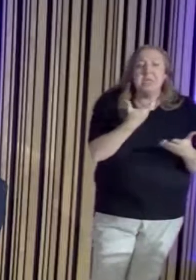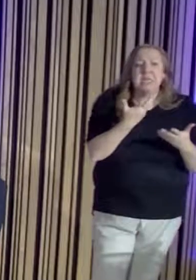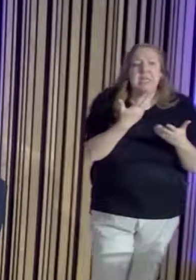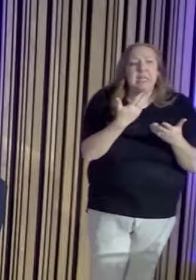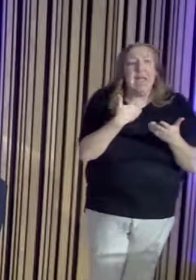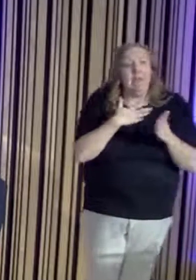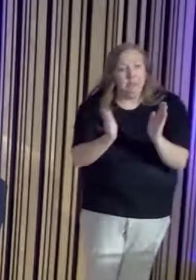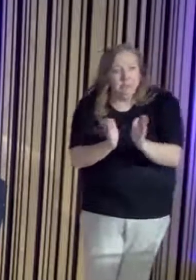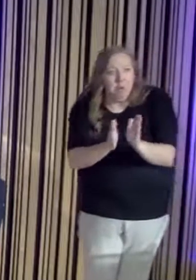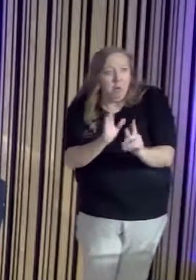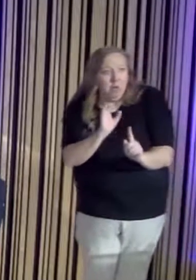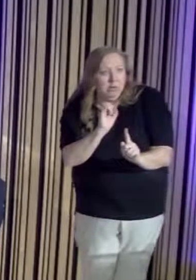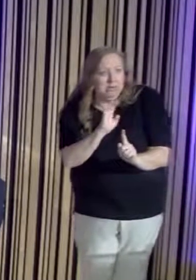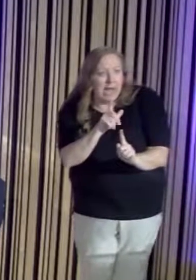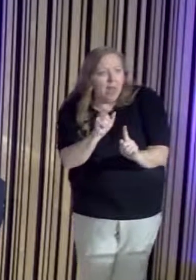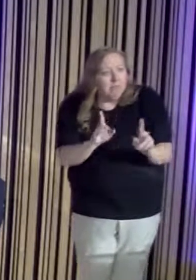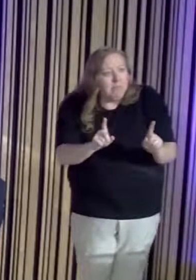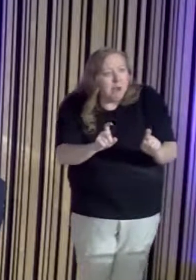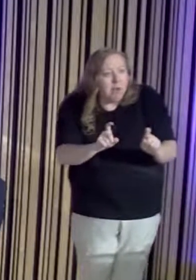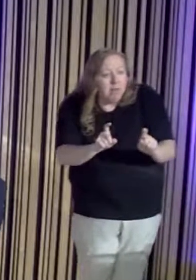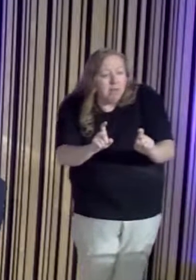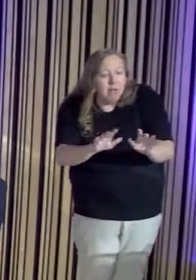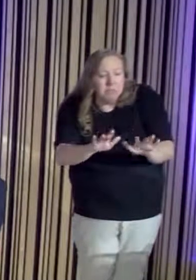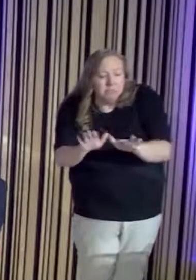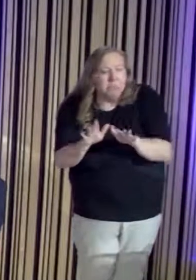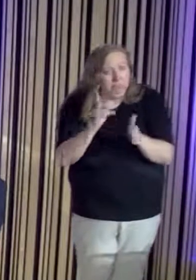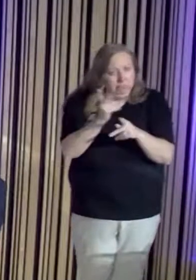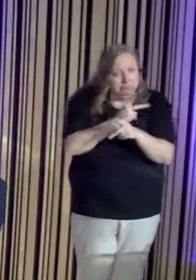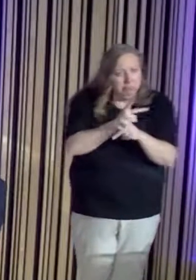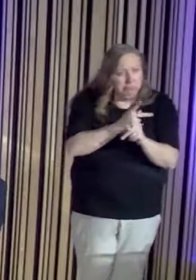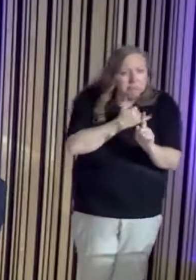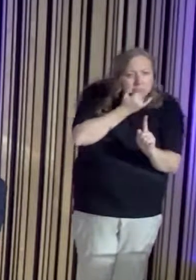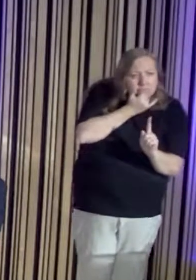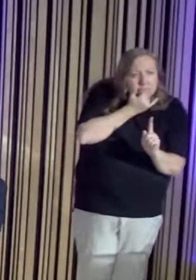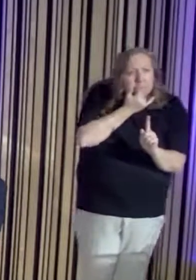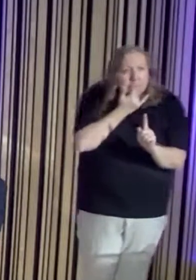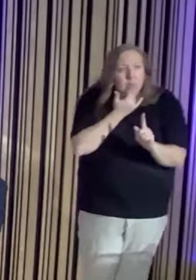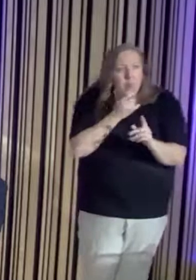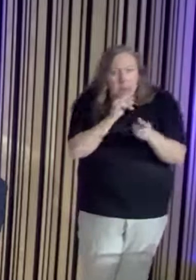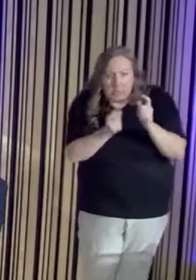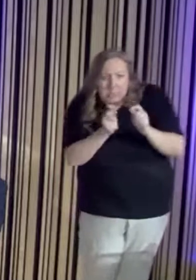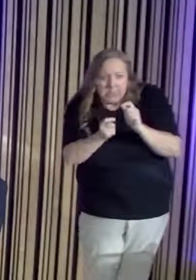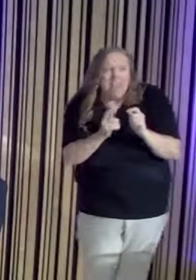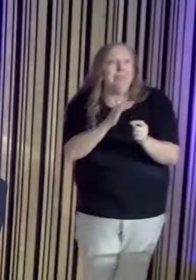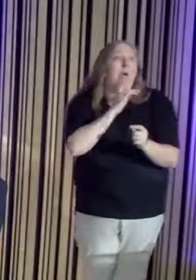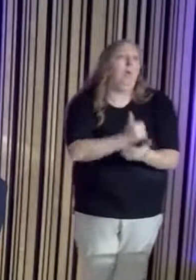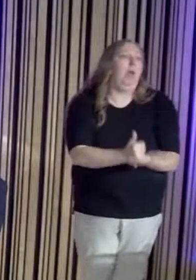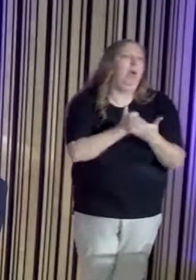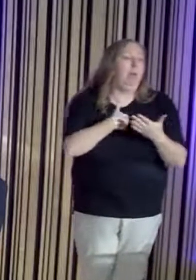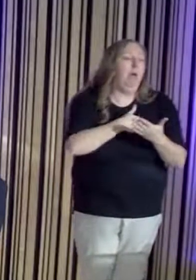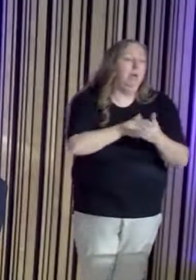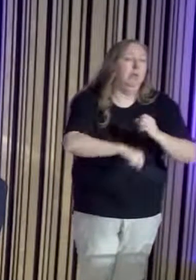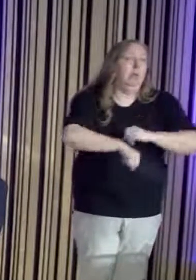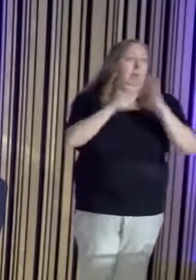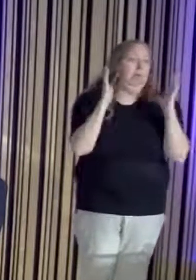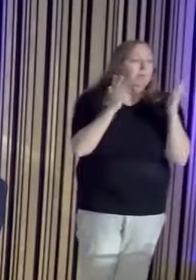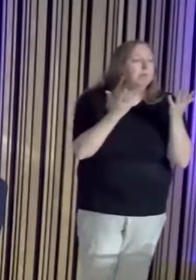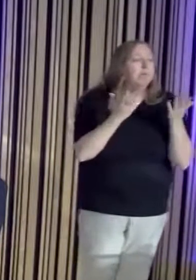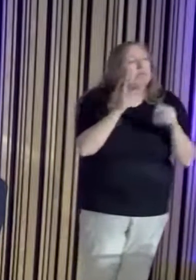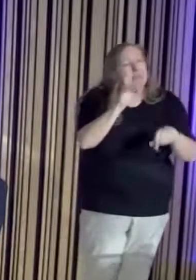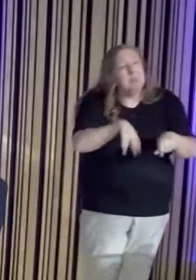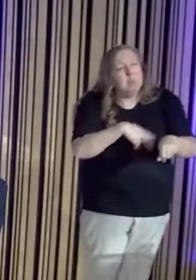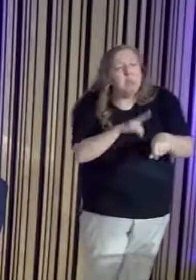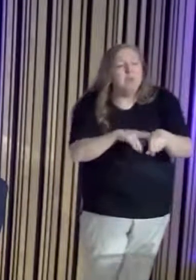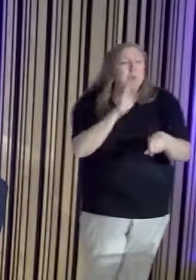smaller scale pilot to be able to figure out what did I do wrong, that will be helpful. And of course, you're right. There's going to be